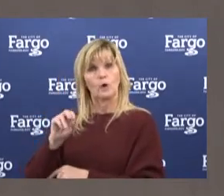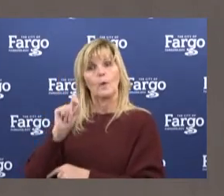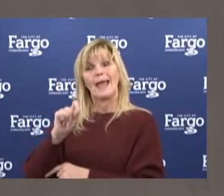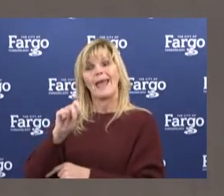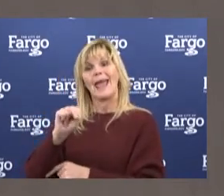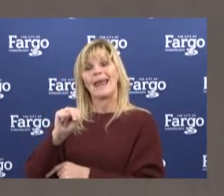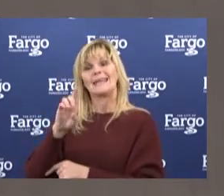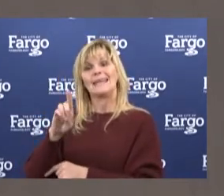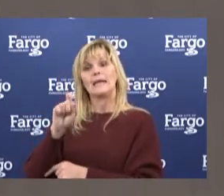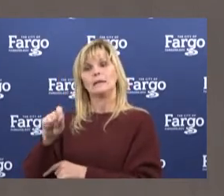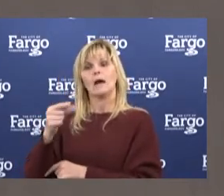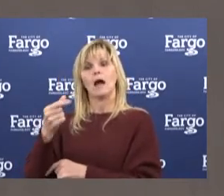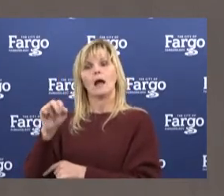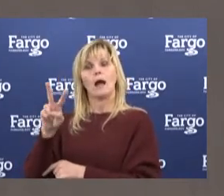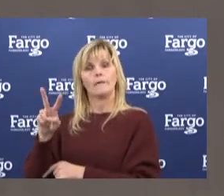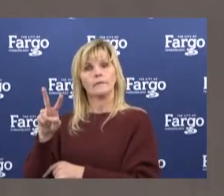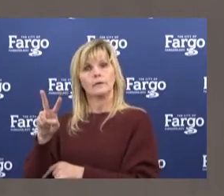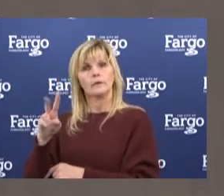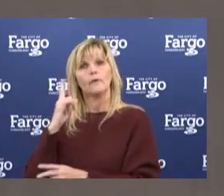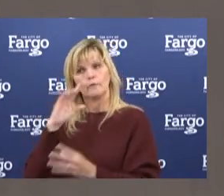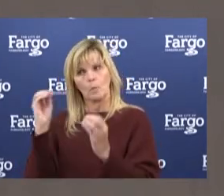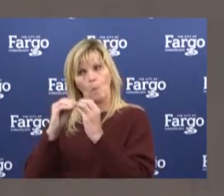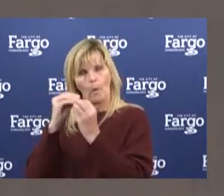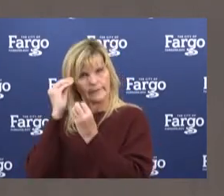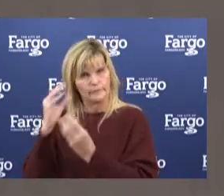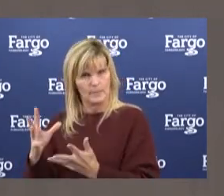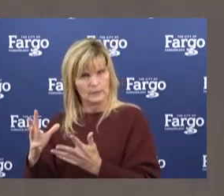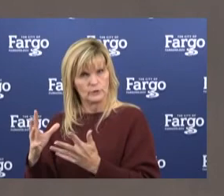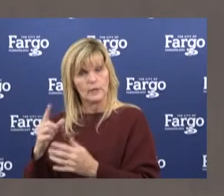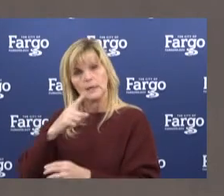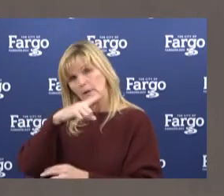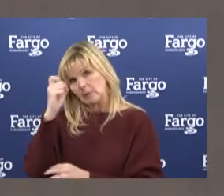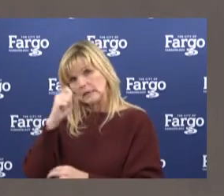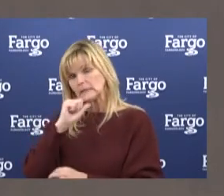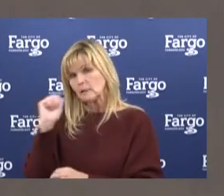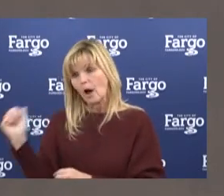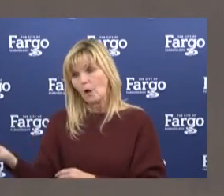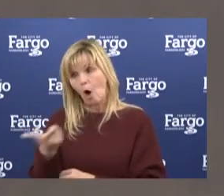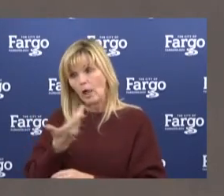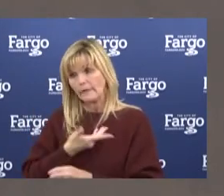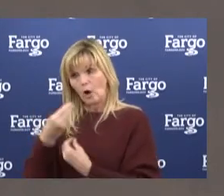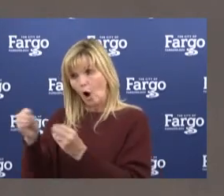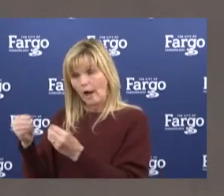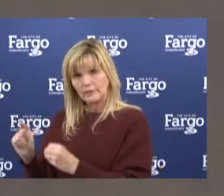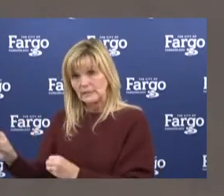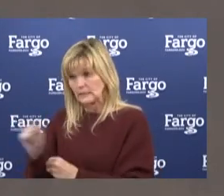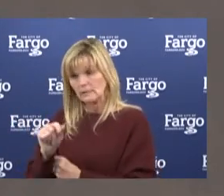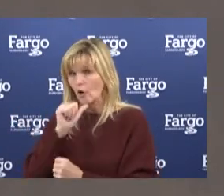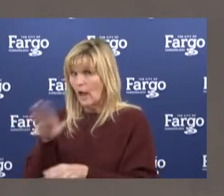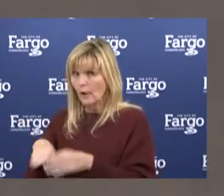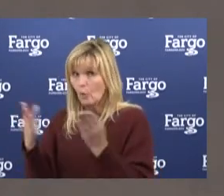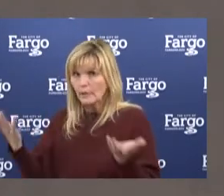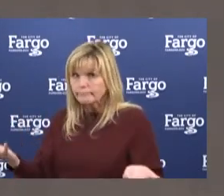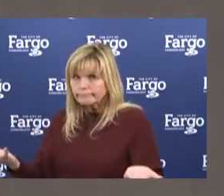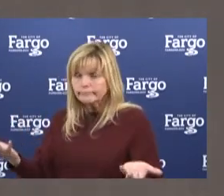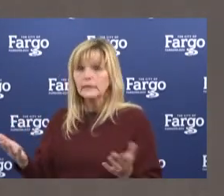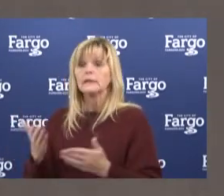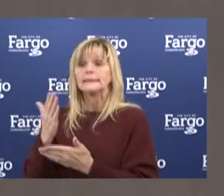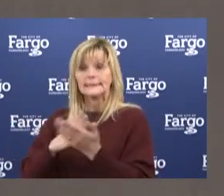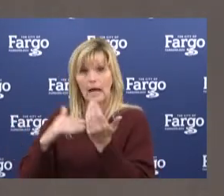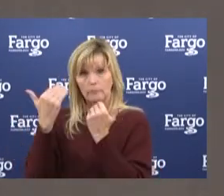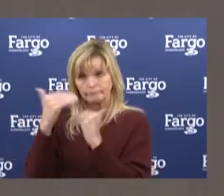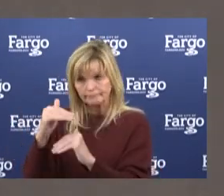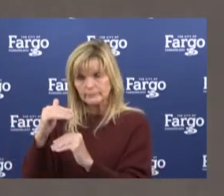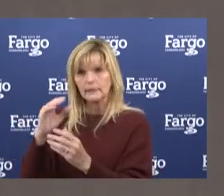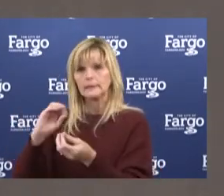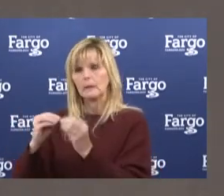westfargond.gov for some of that information, because not all of our offices are open anymore. We have some restrictions, and I